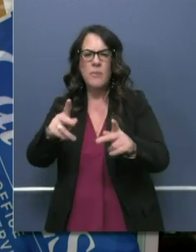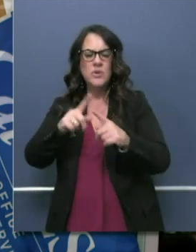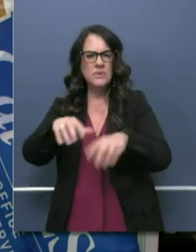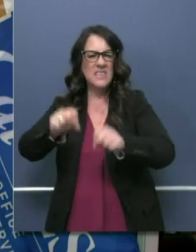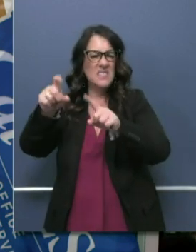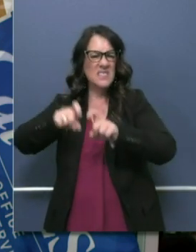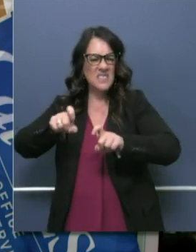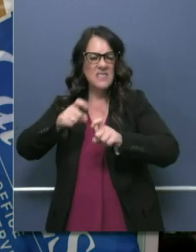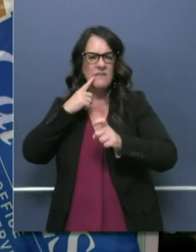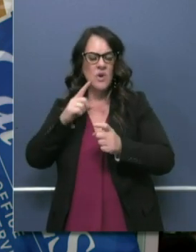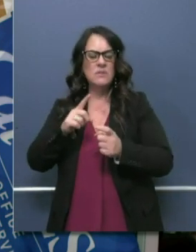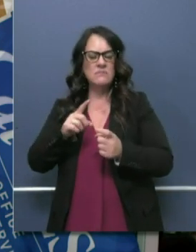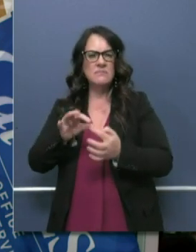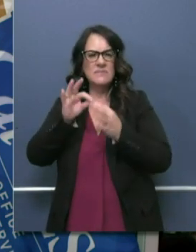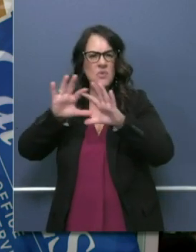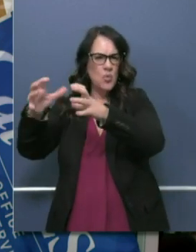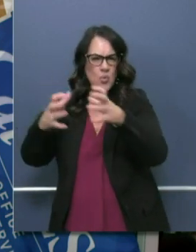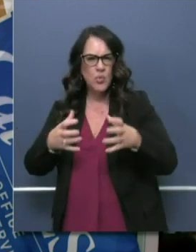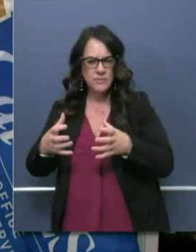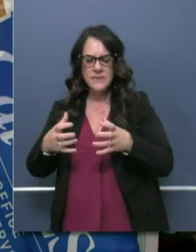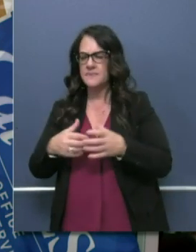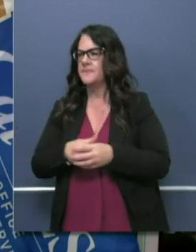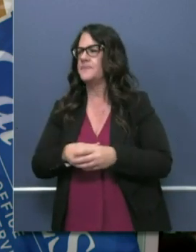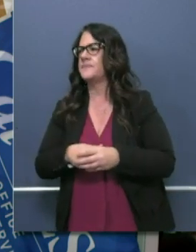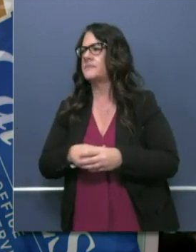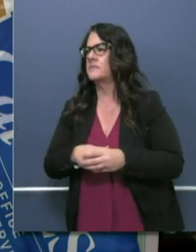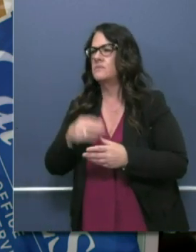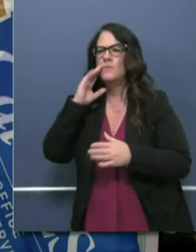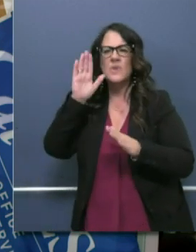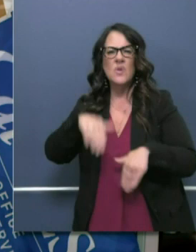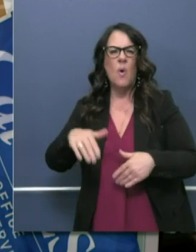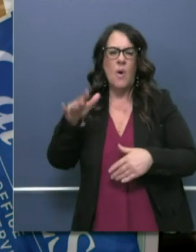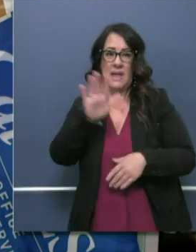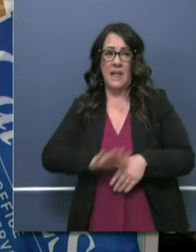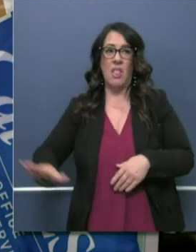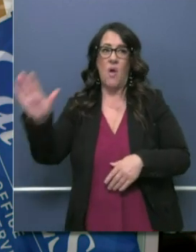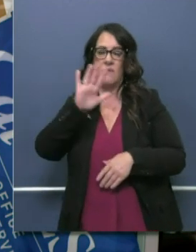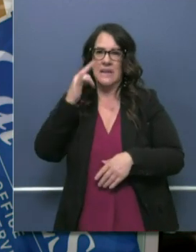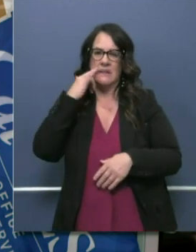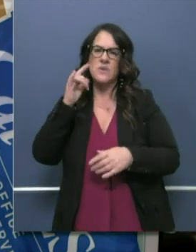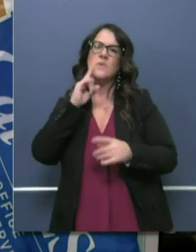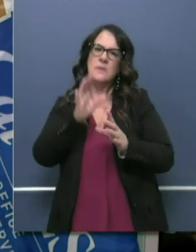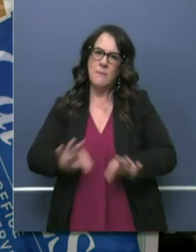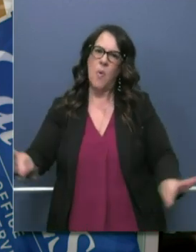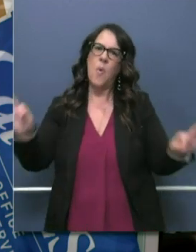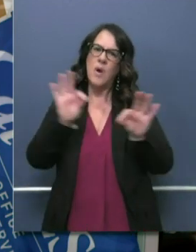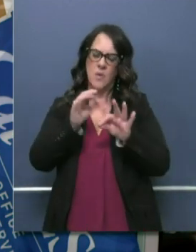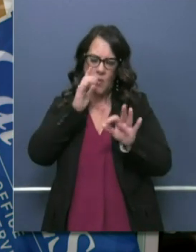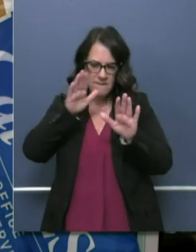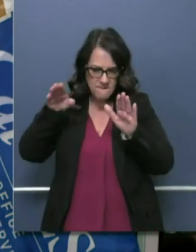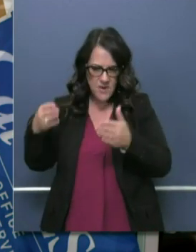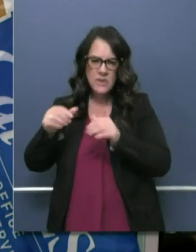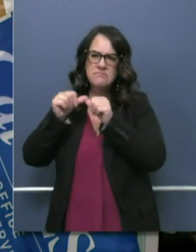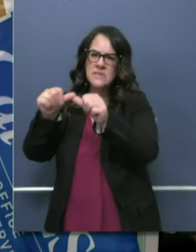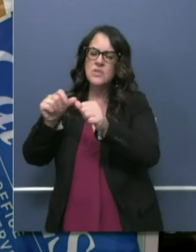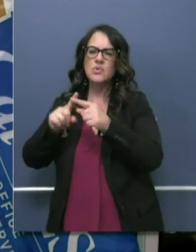testing facilities across the state because we know that's of vital importance. So we will continue to focus on this.